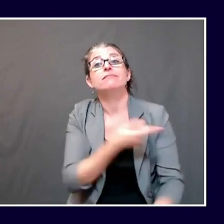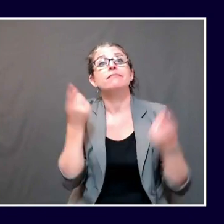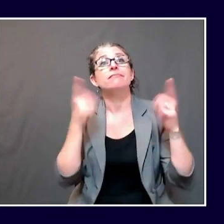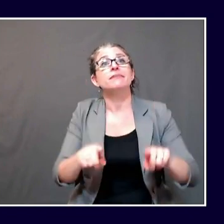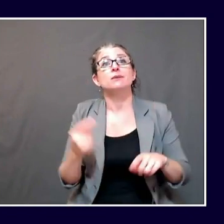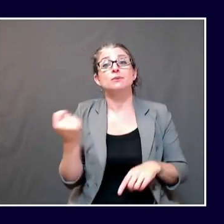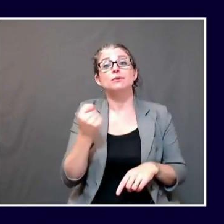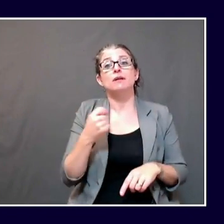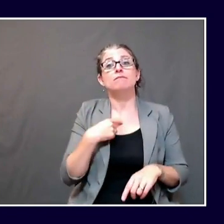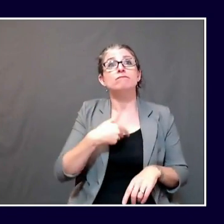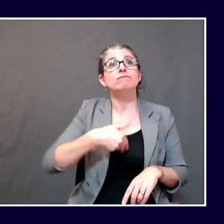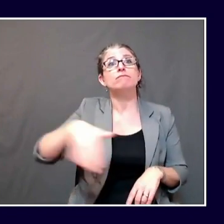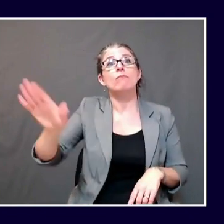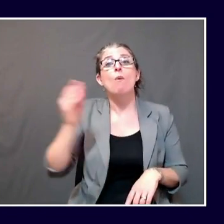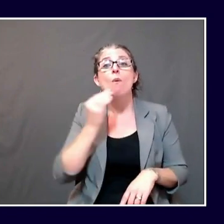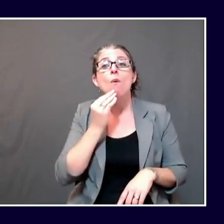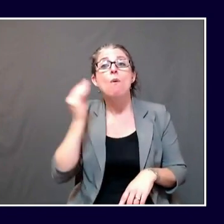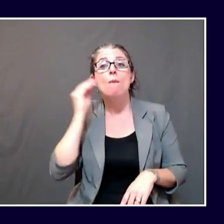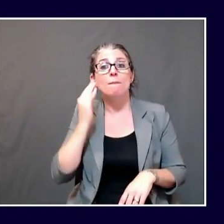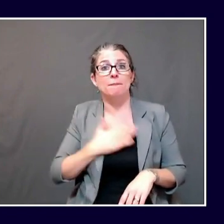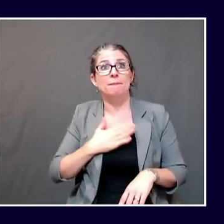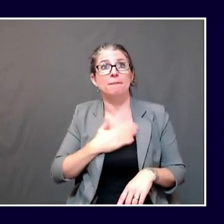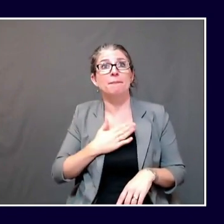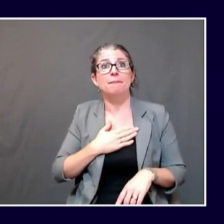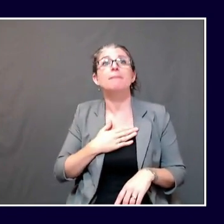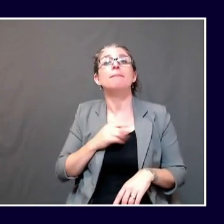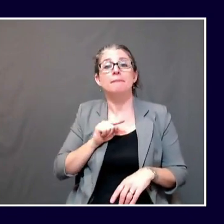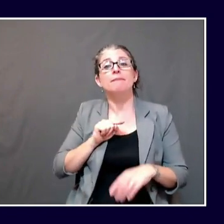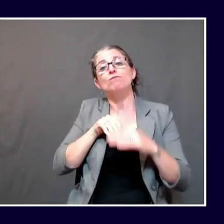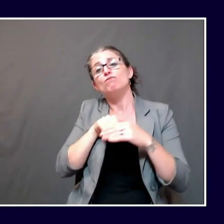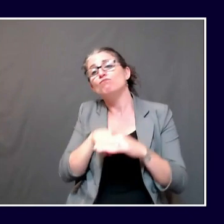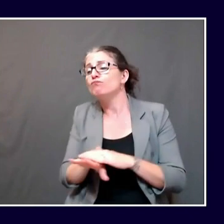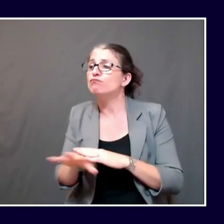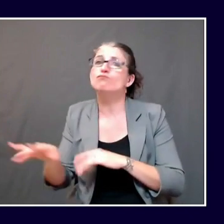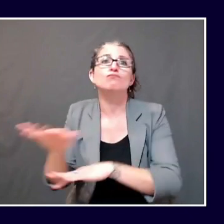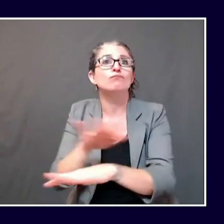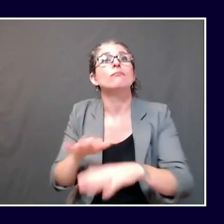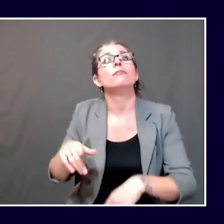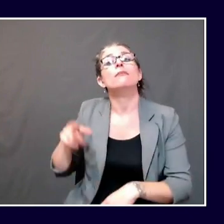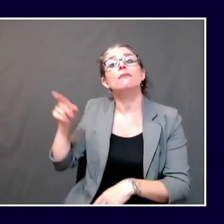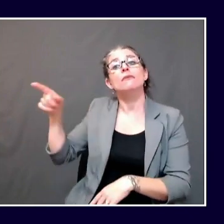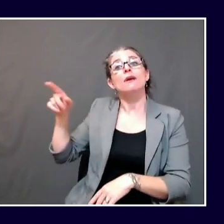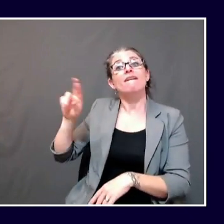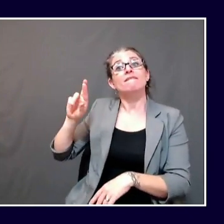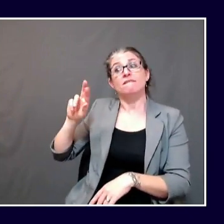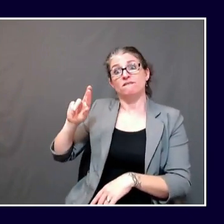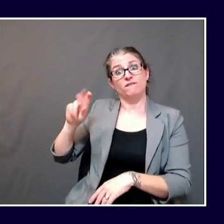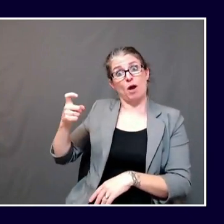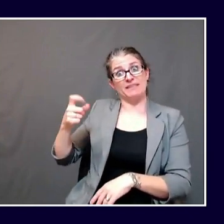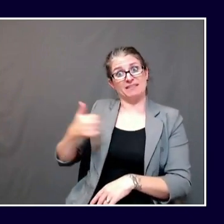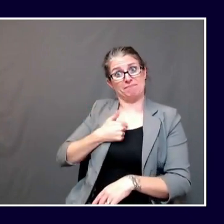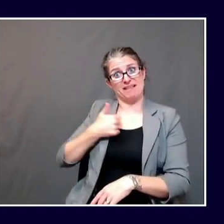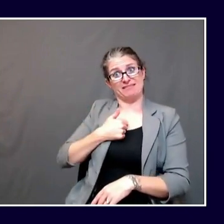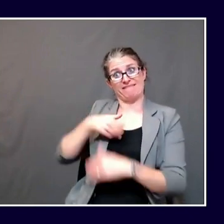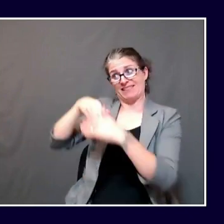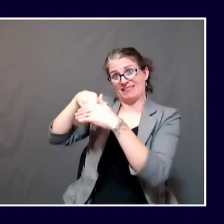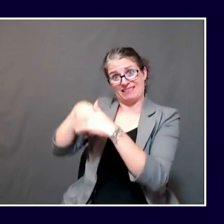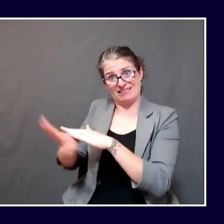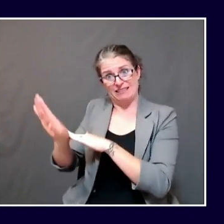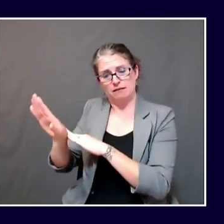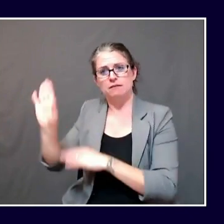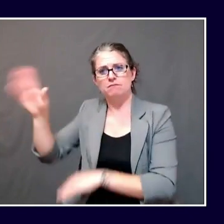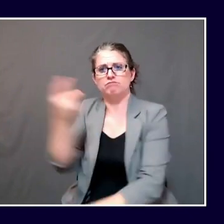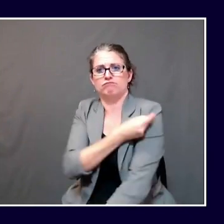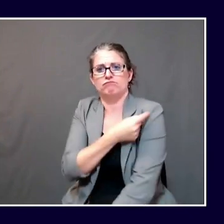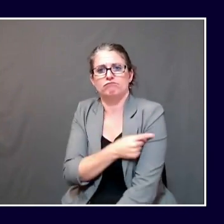minutes. I was in and out before I knew it. And after I got my flu shot, I was able to walk out knowing that I had done one of the